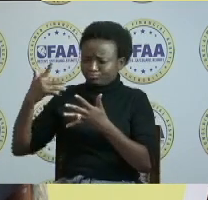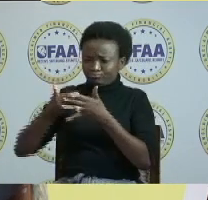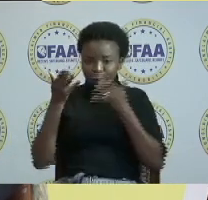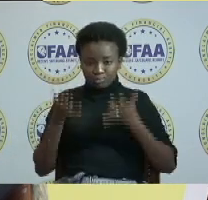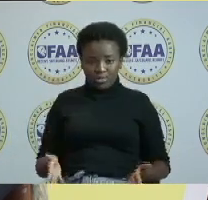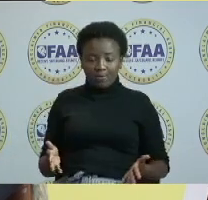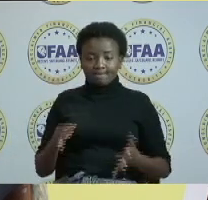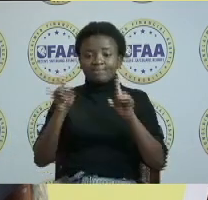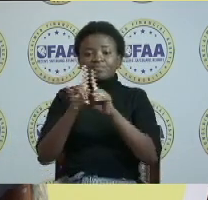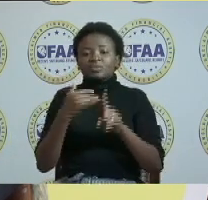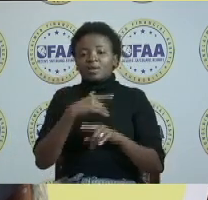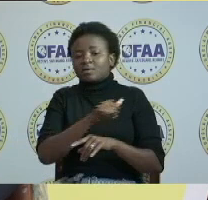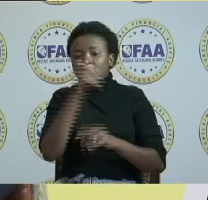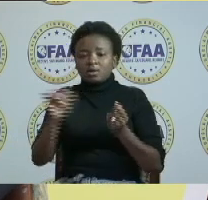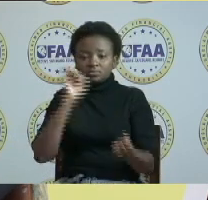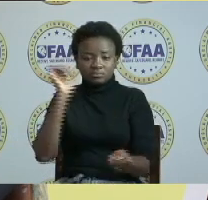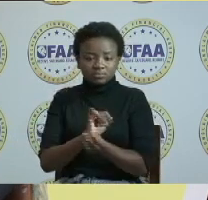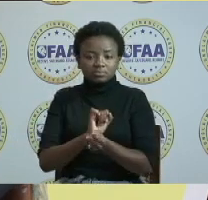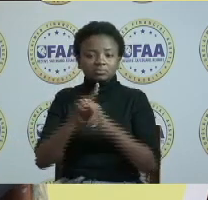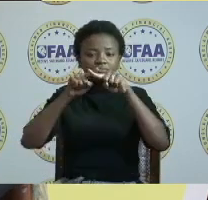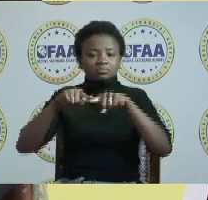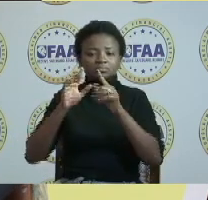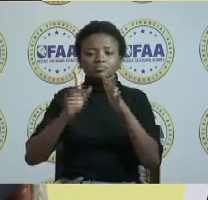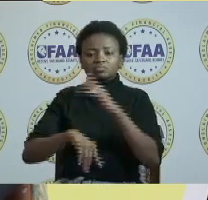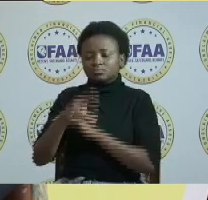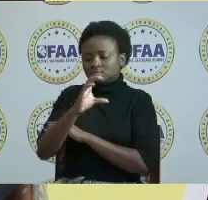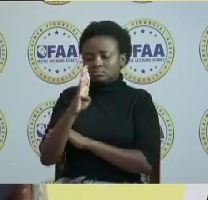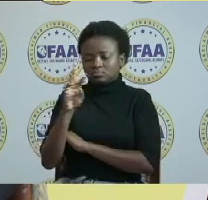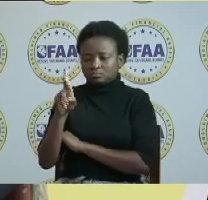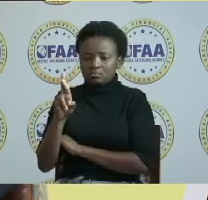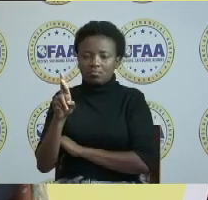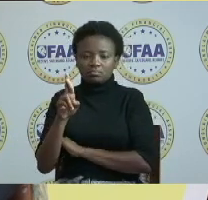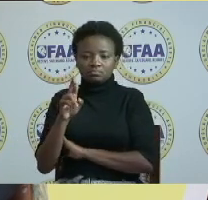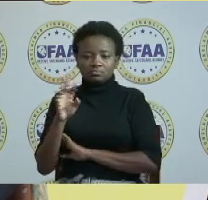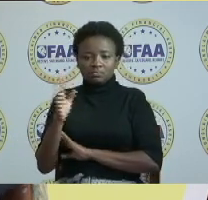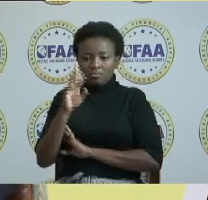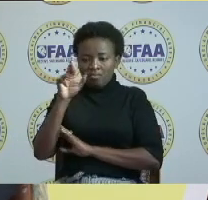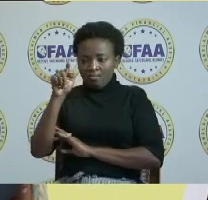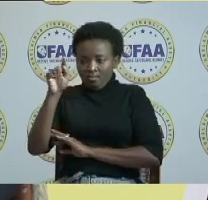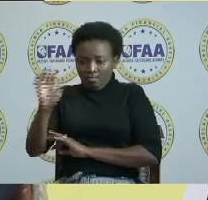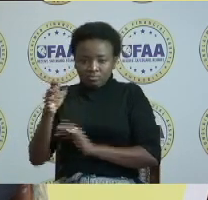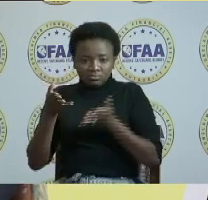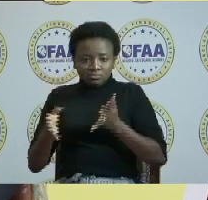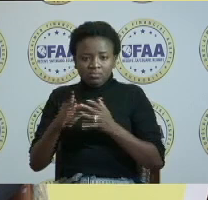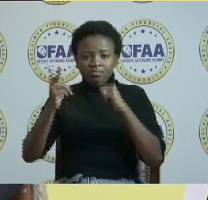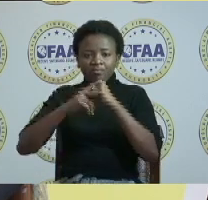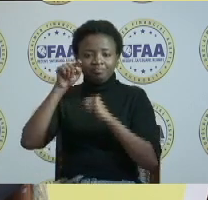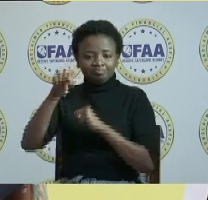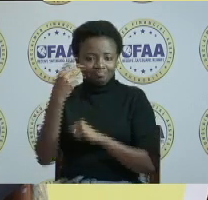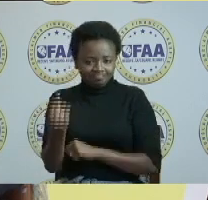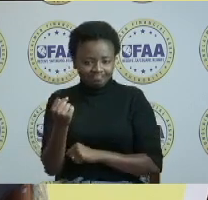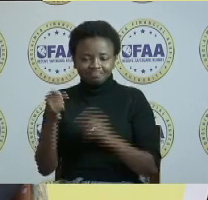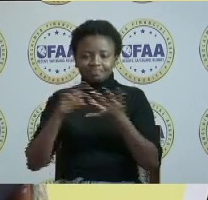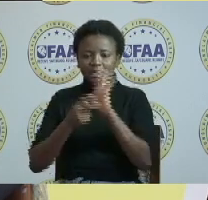a penalty that's calculated on a daily basis based on the CBR rate. So currently the CBR is about 7.5.